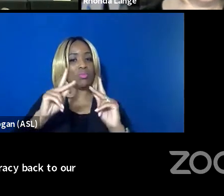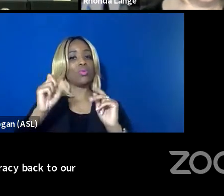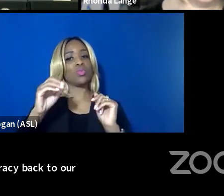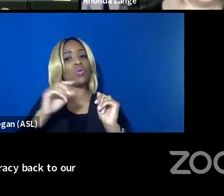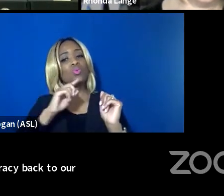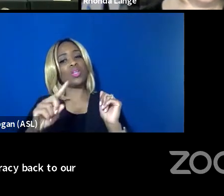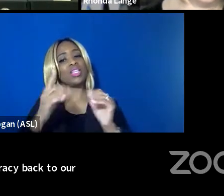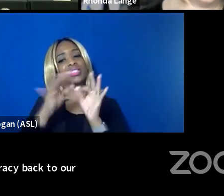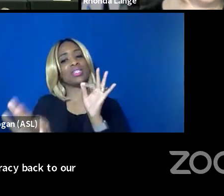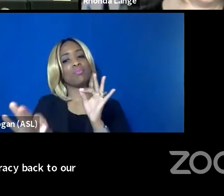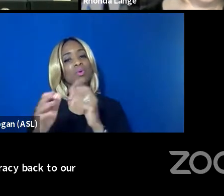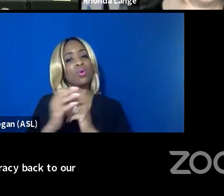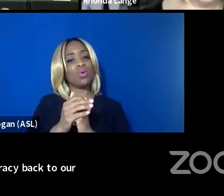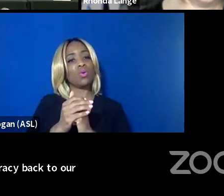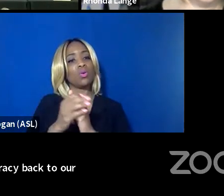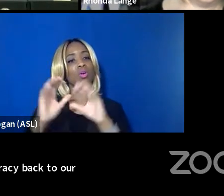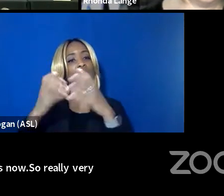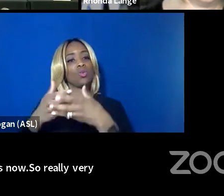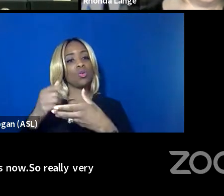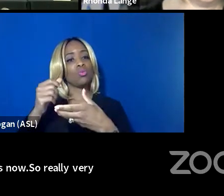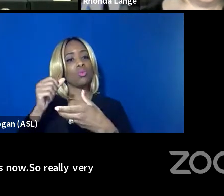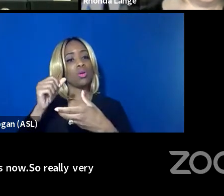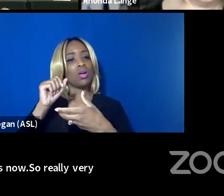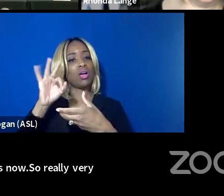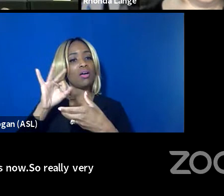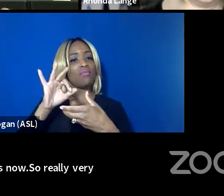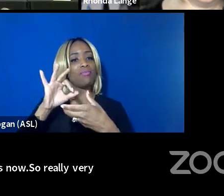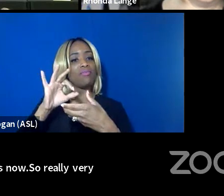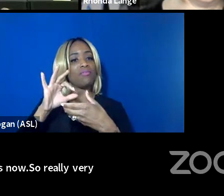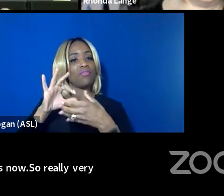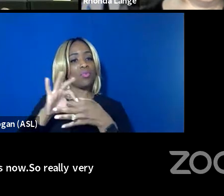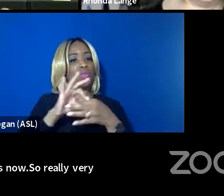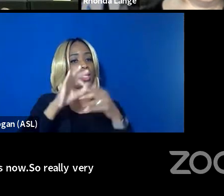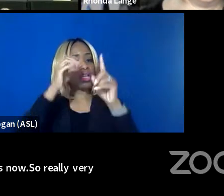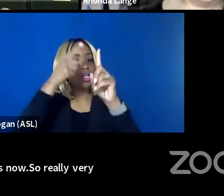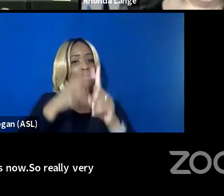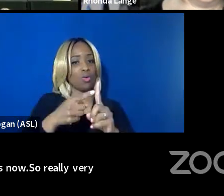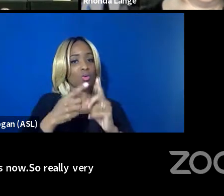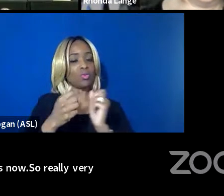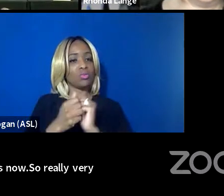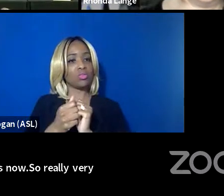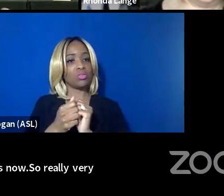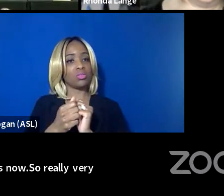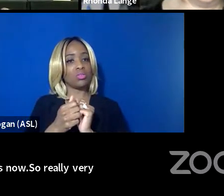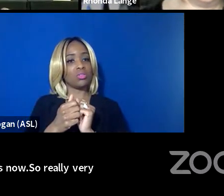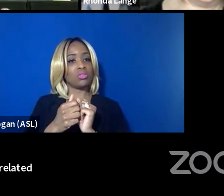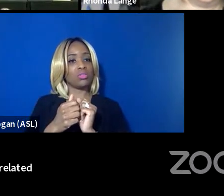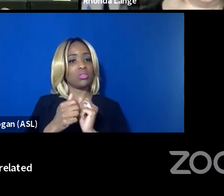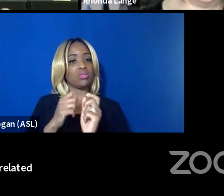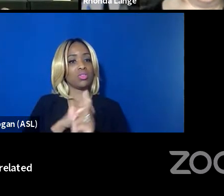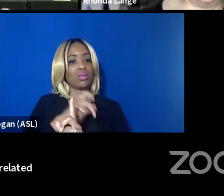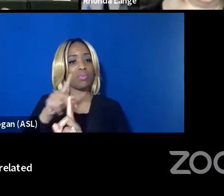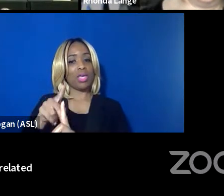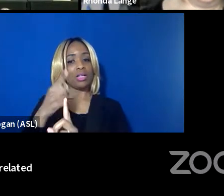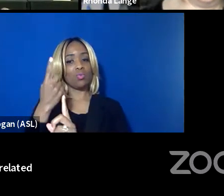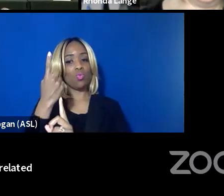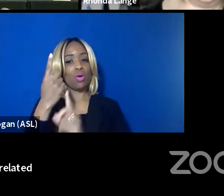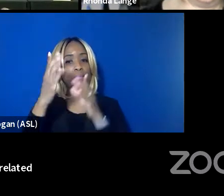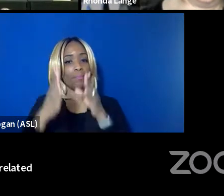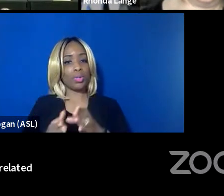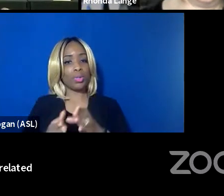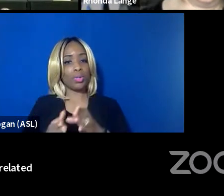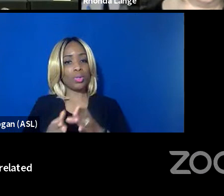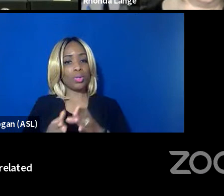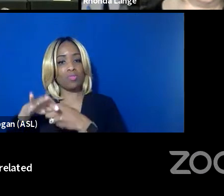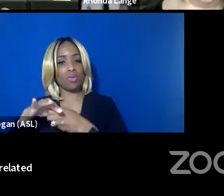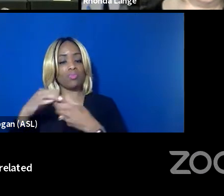really, very simply, a group of related goals that get us back to one person, one vote. I